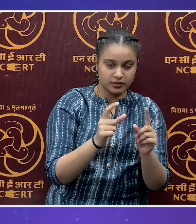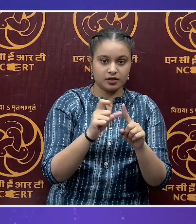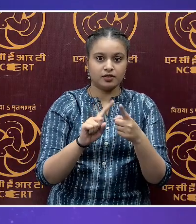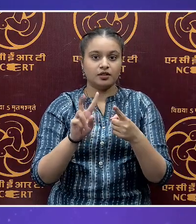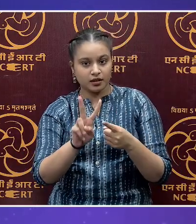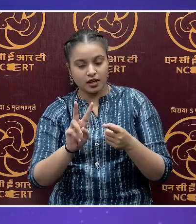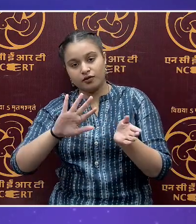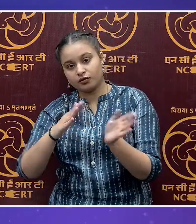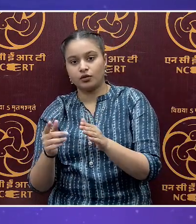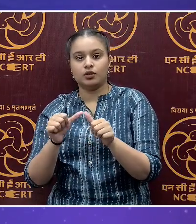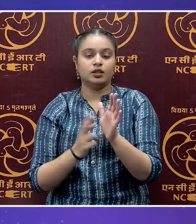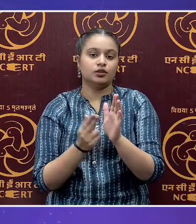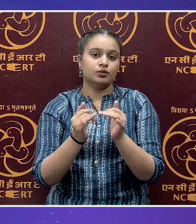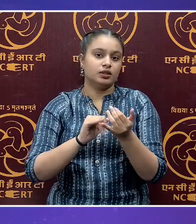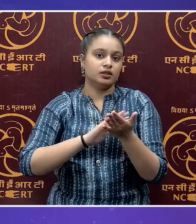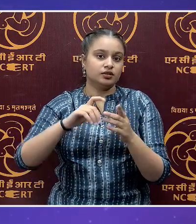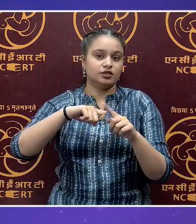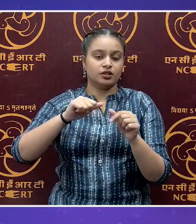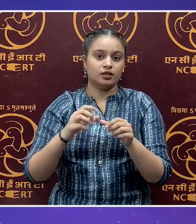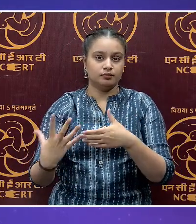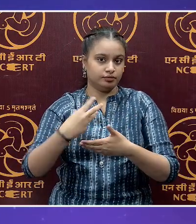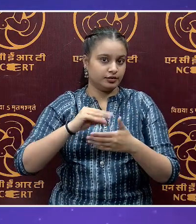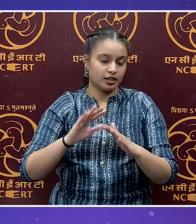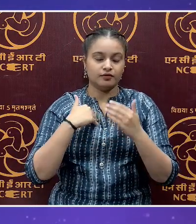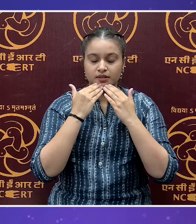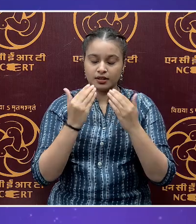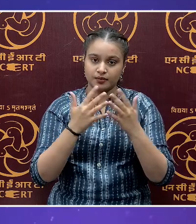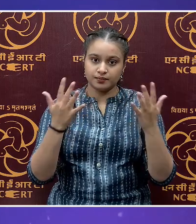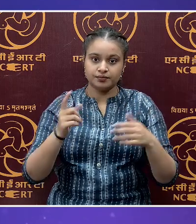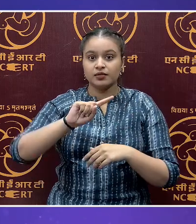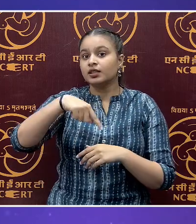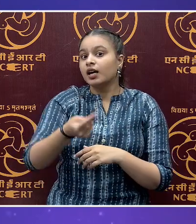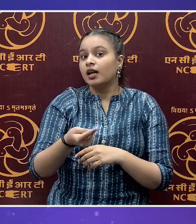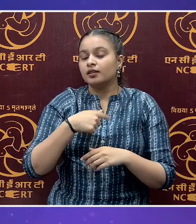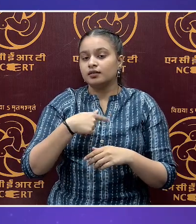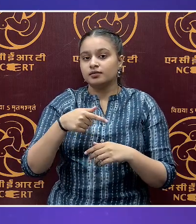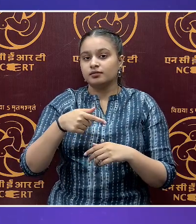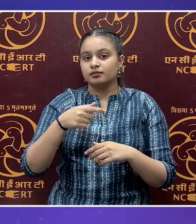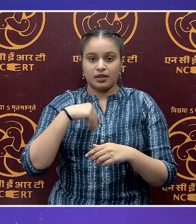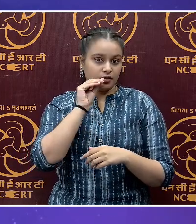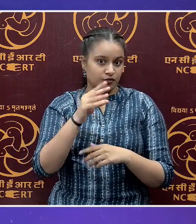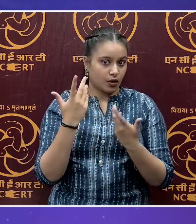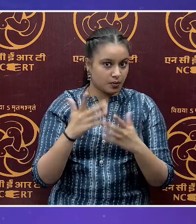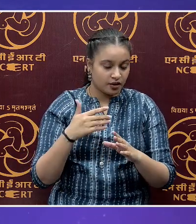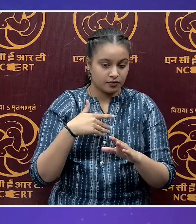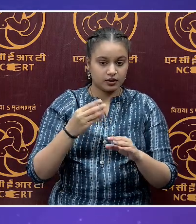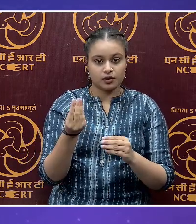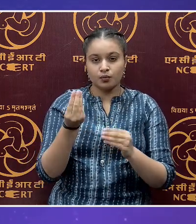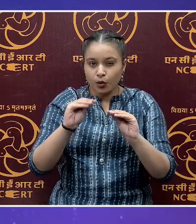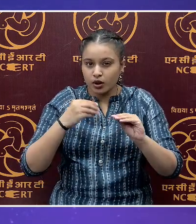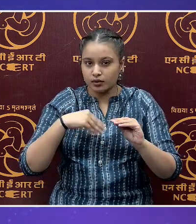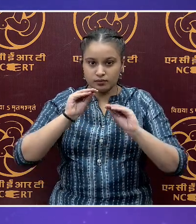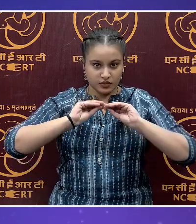Dev and Ms. Anushka, for their contribution to the session. Thank you so much. Tomorrow we'll be coming, as I told you, with some more